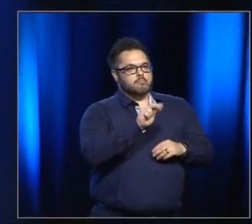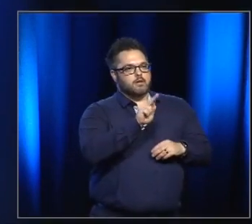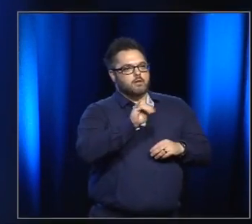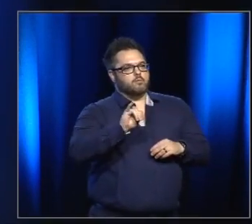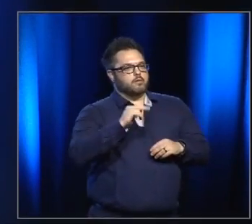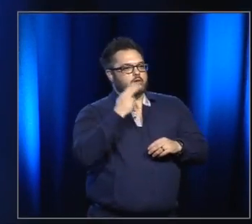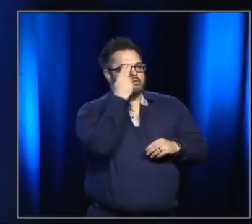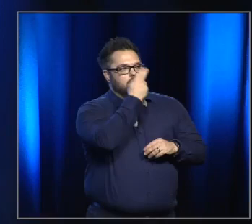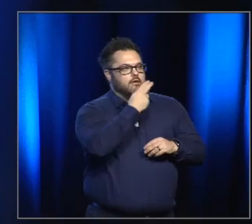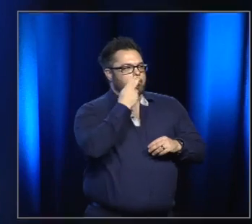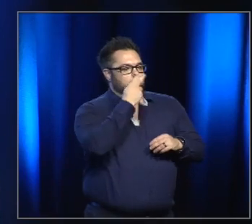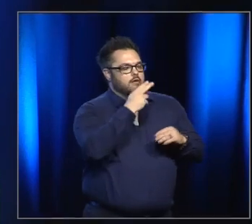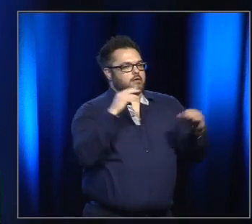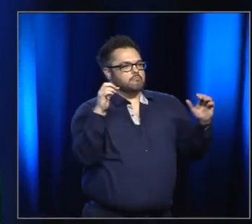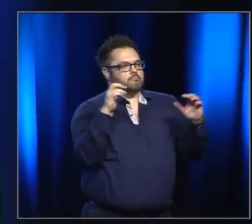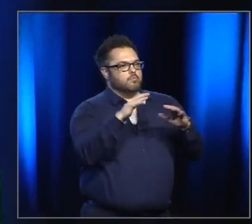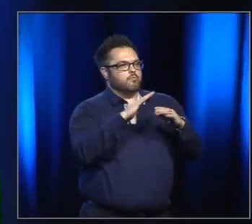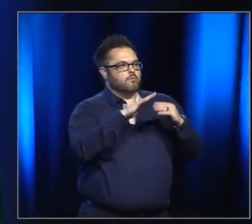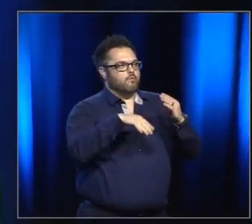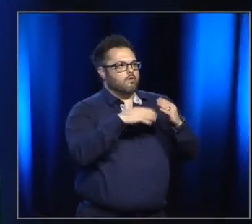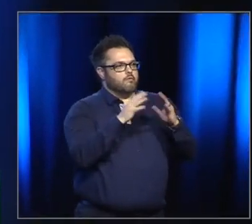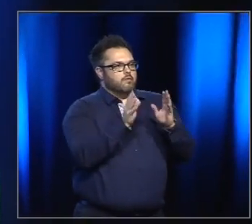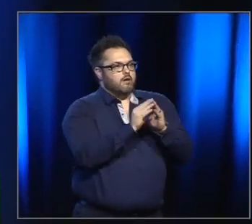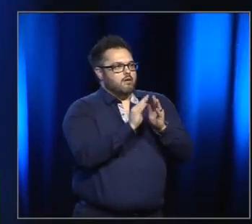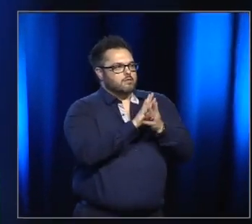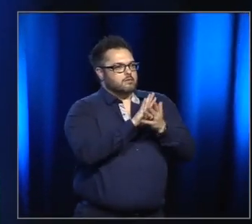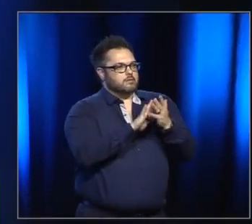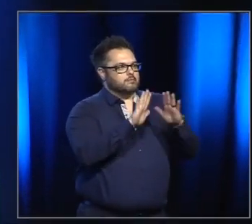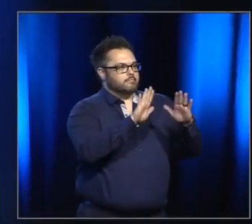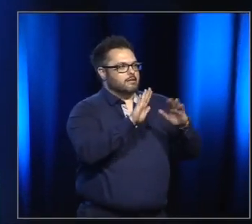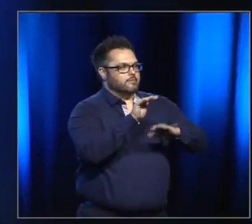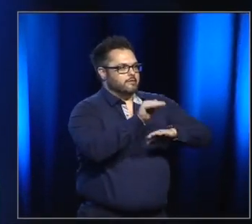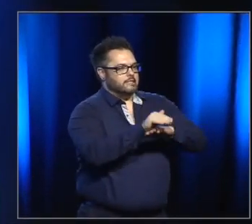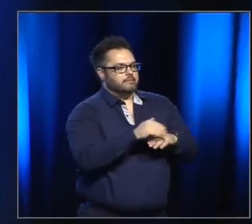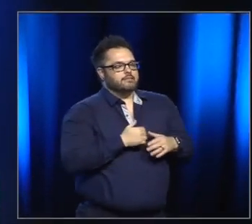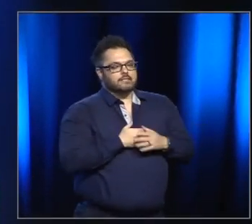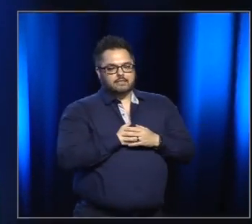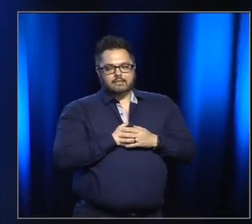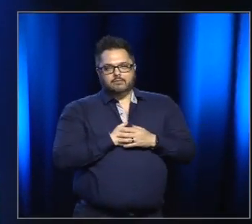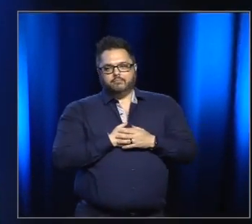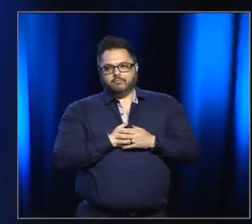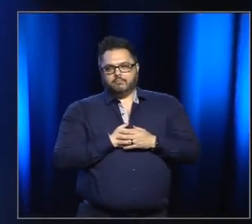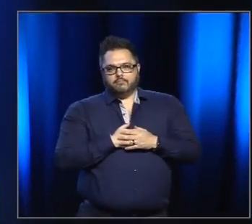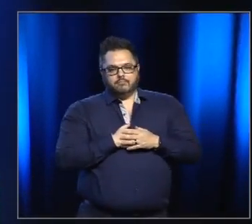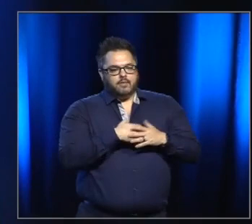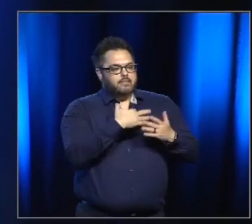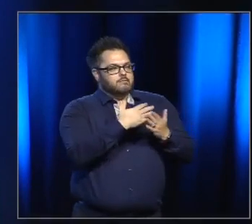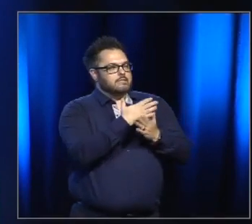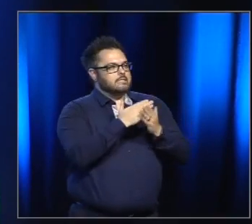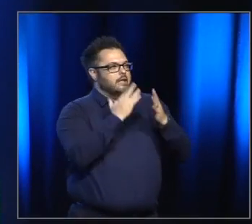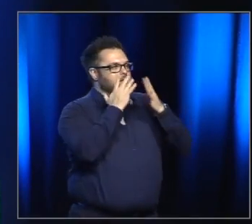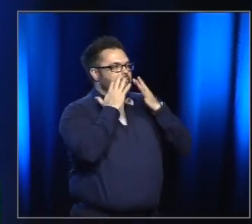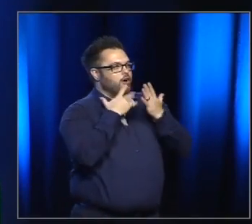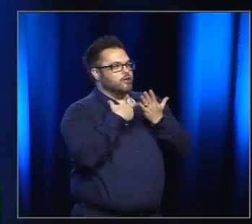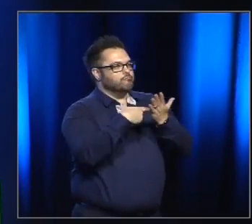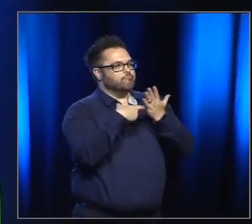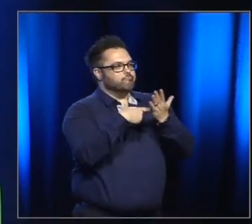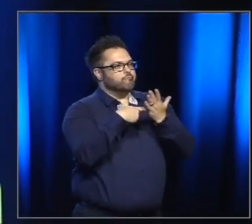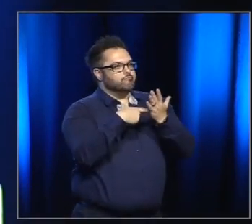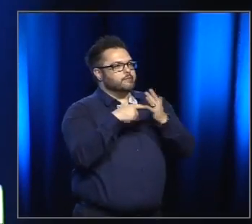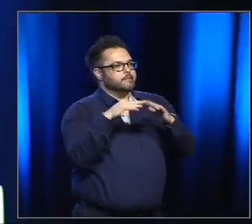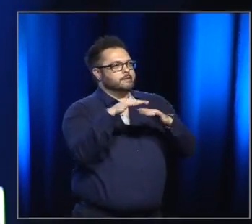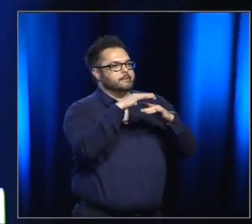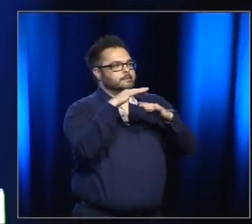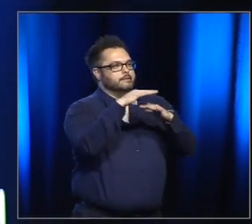biologists in front of the conference venue one spectacular evening. There may have been some friendly banter going on amongst the rest